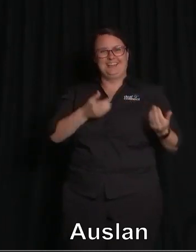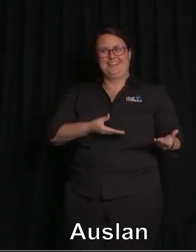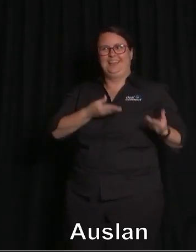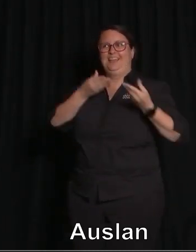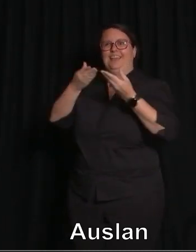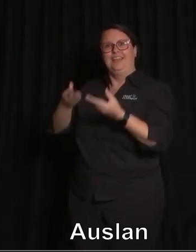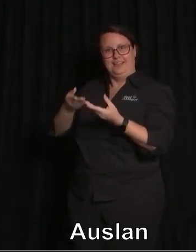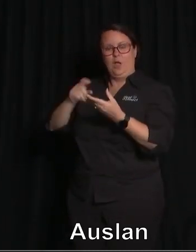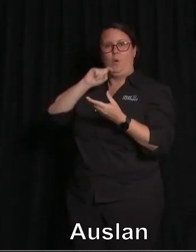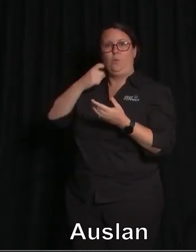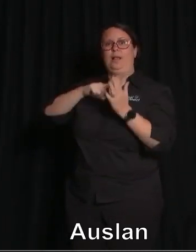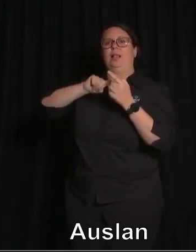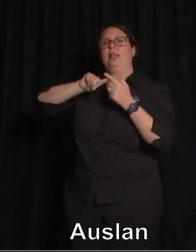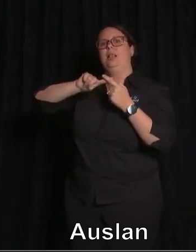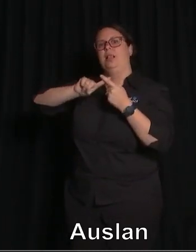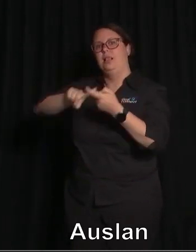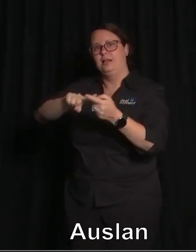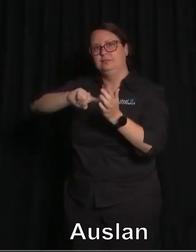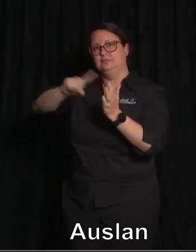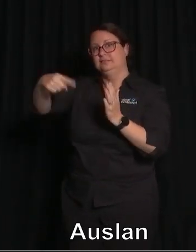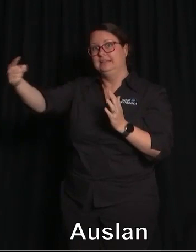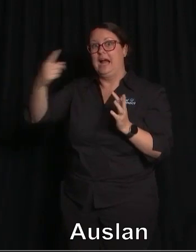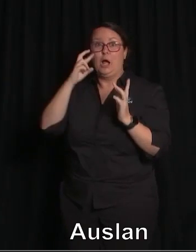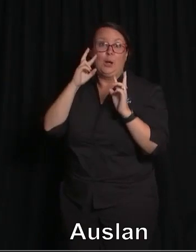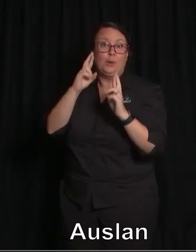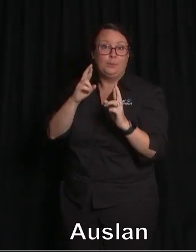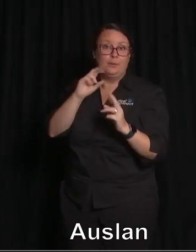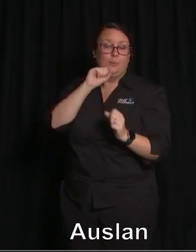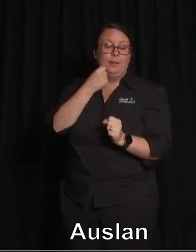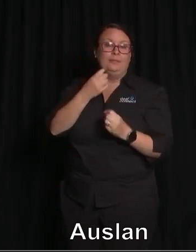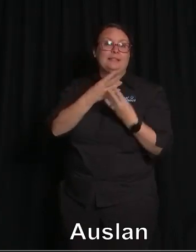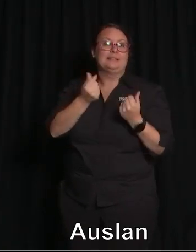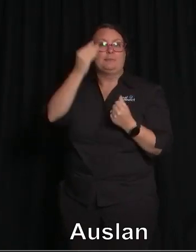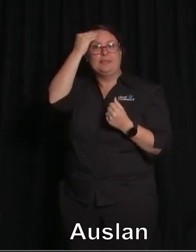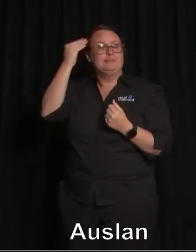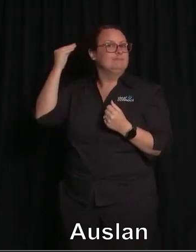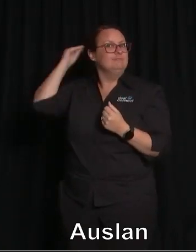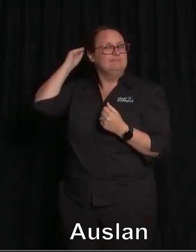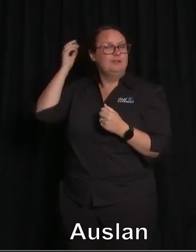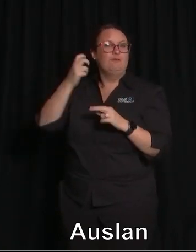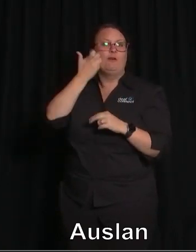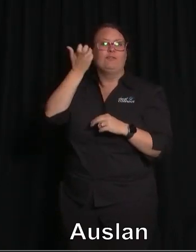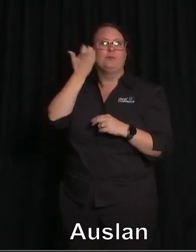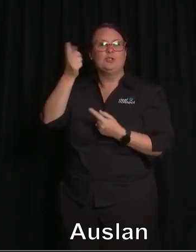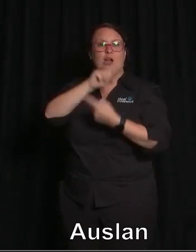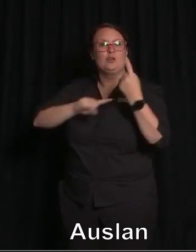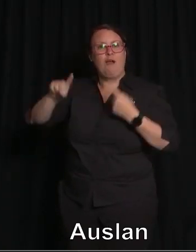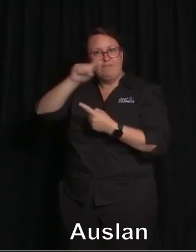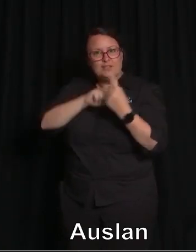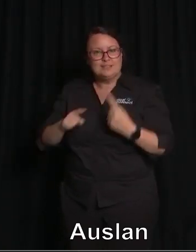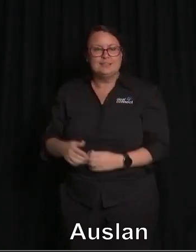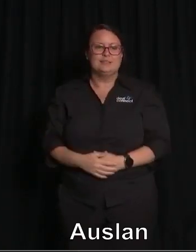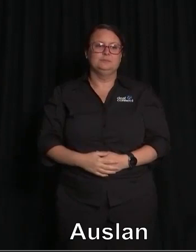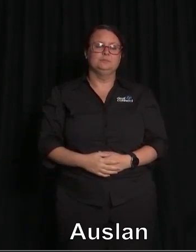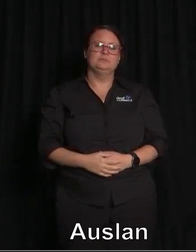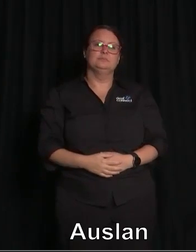and that it will be something that will be, I hope, a highlight for every future conference that happens, but something that will